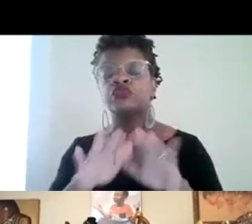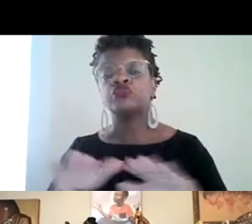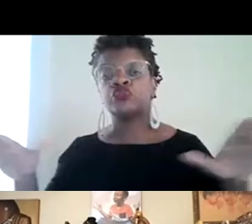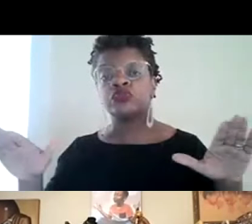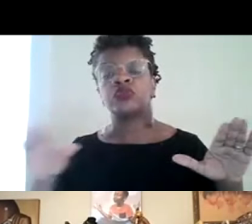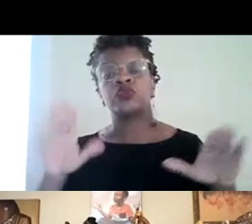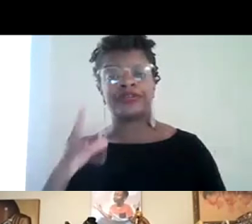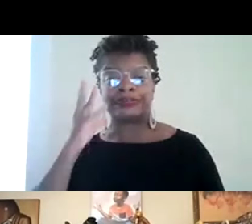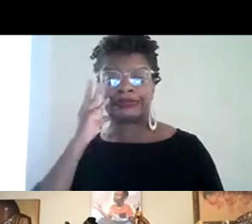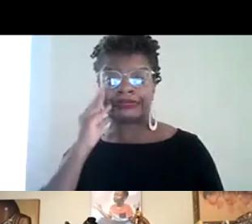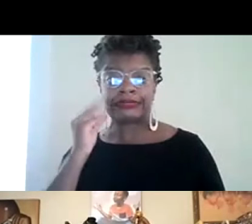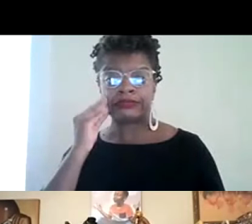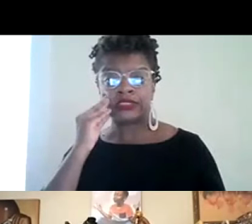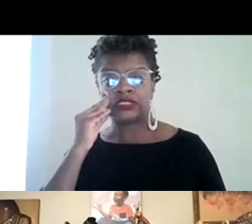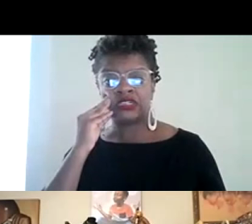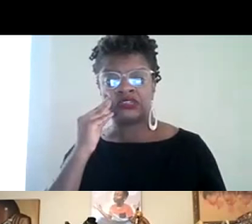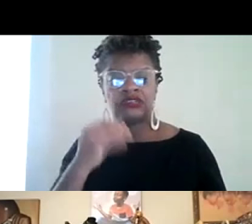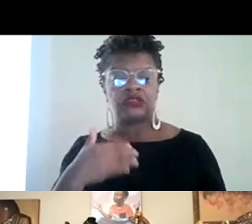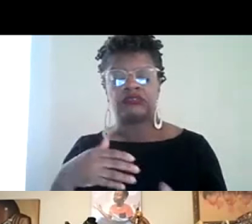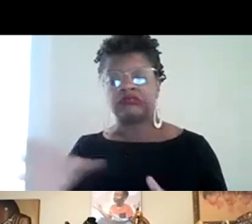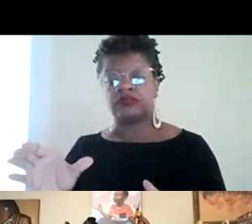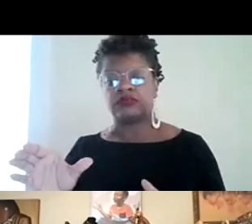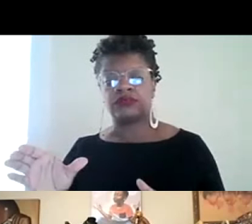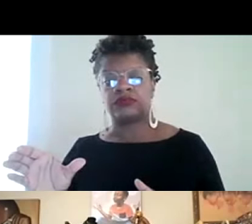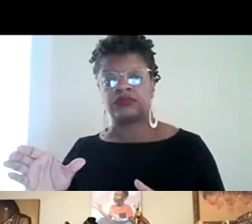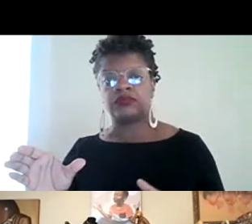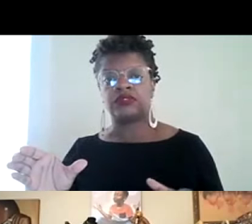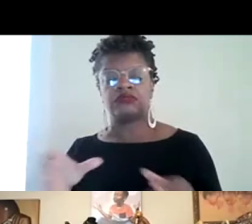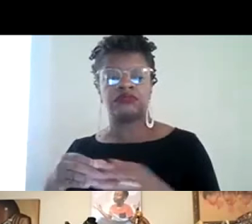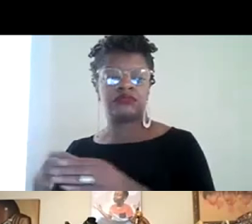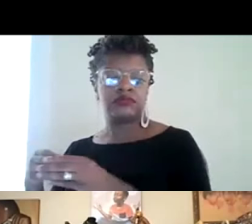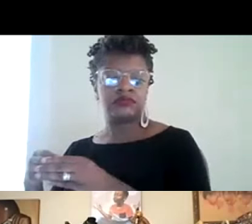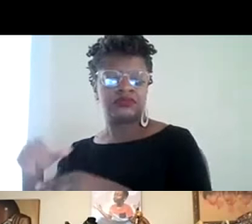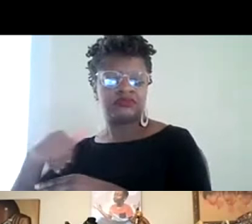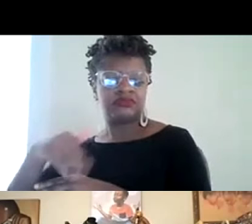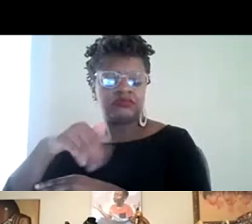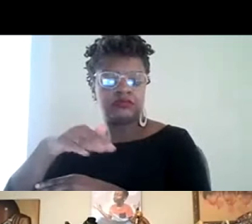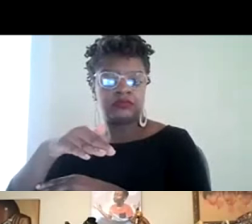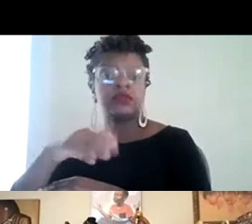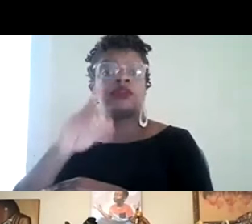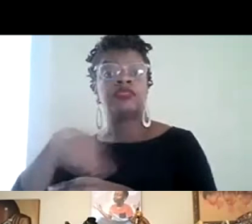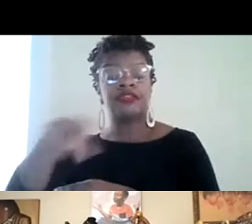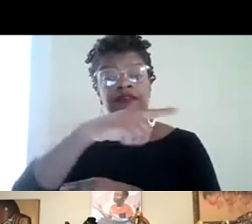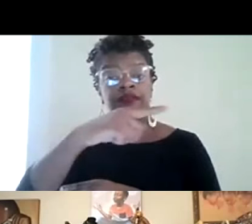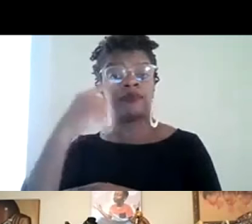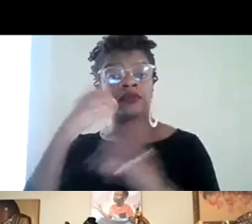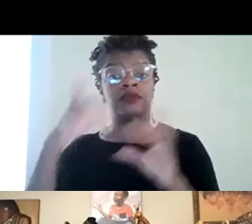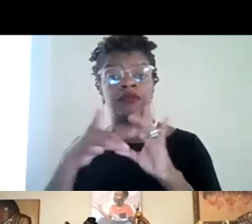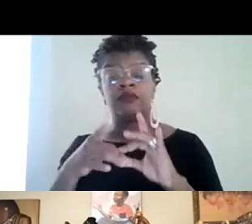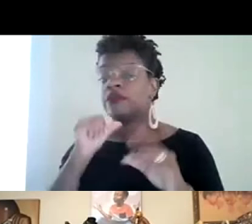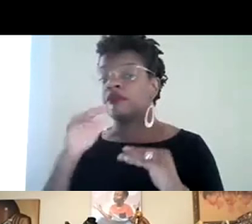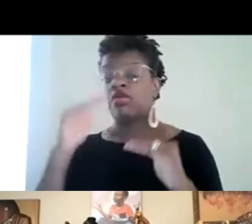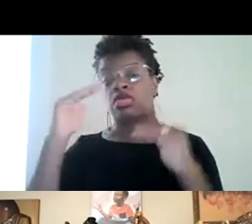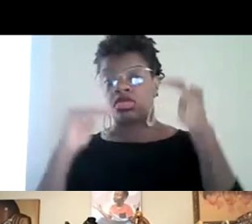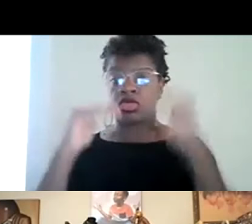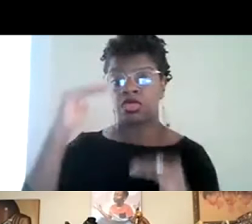historically, they've been marginalized and they've experienced unequal childhoods due to no fault of their own, but because